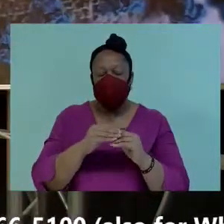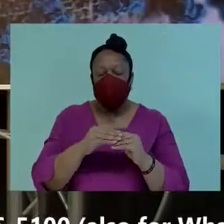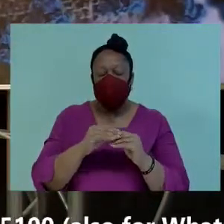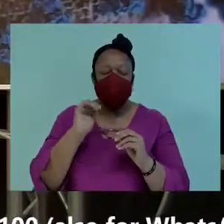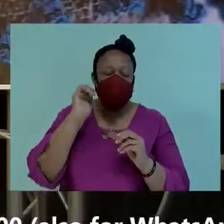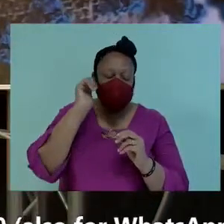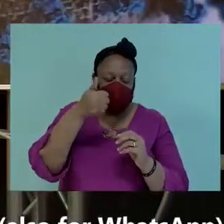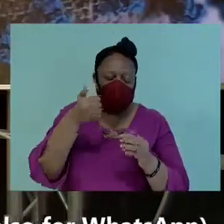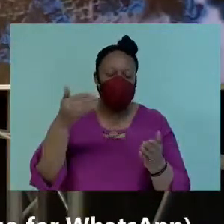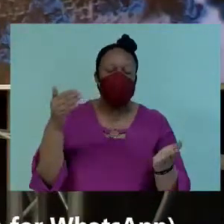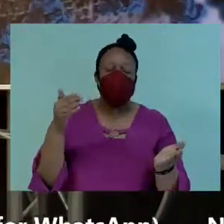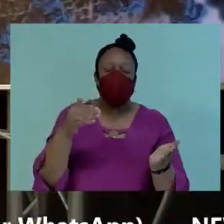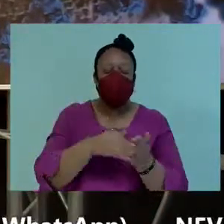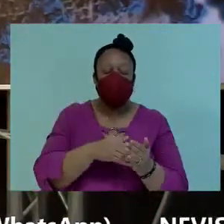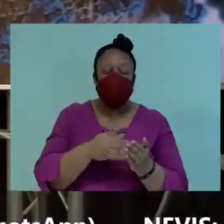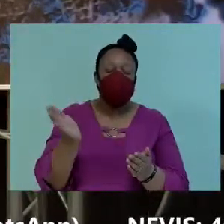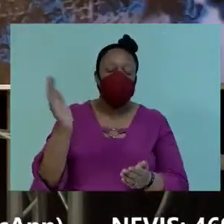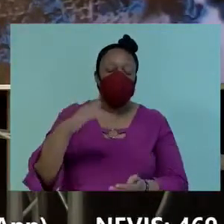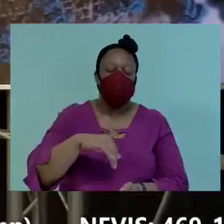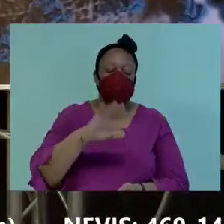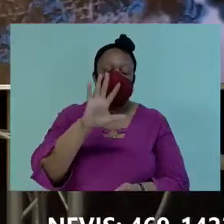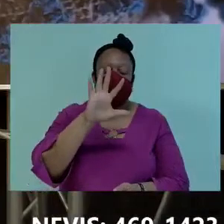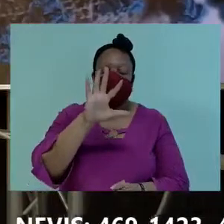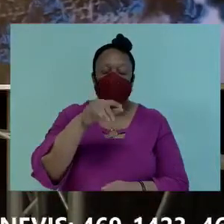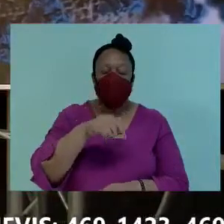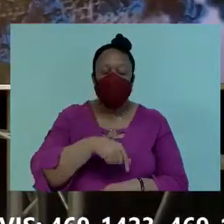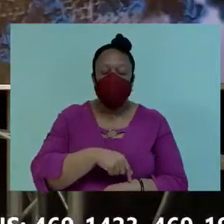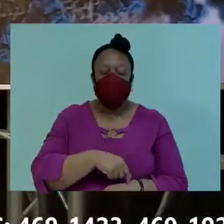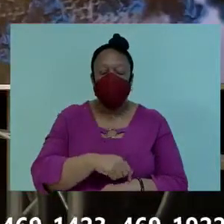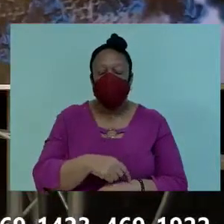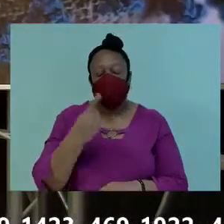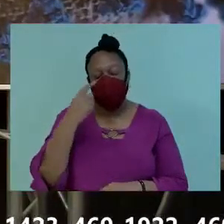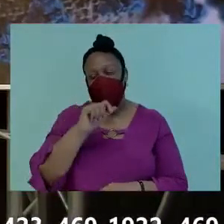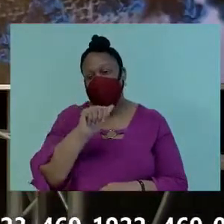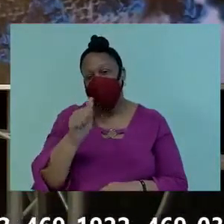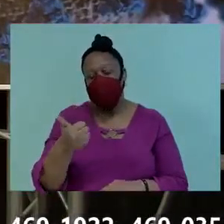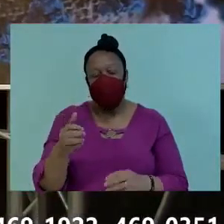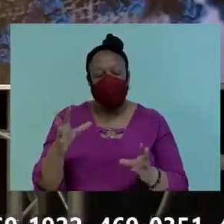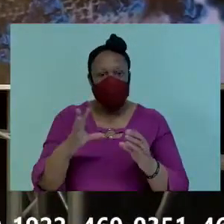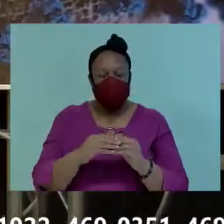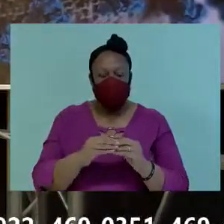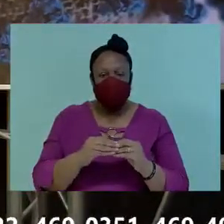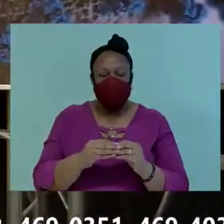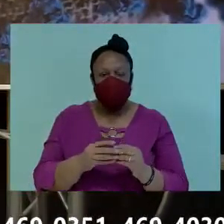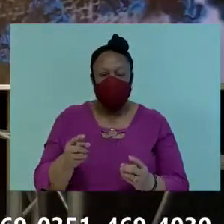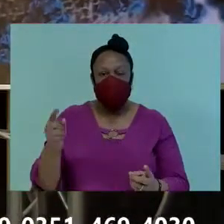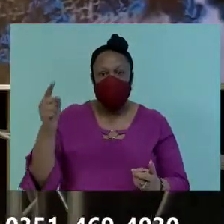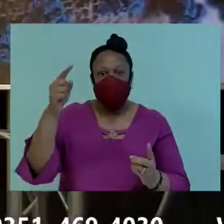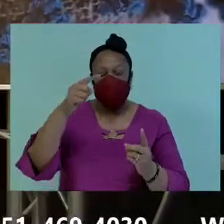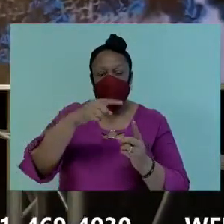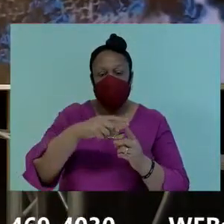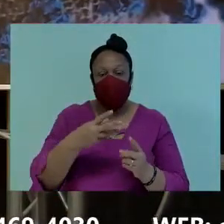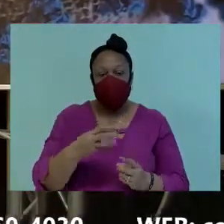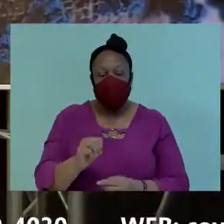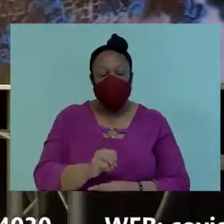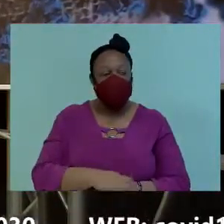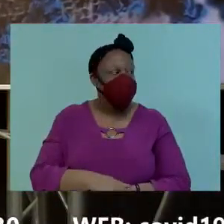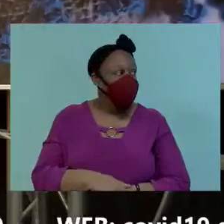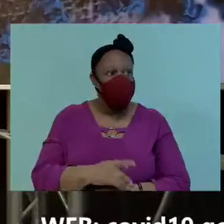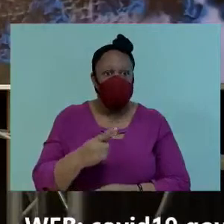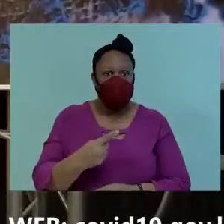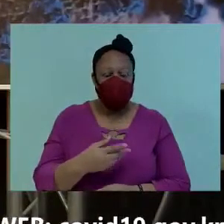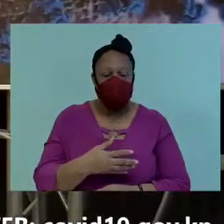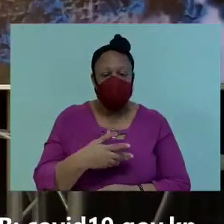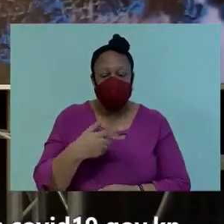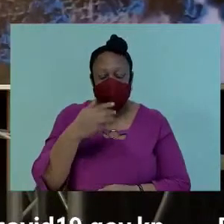Tomorrow we'll be back at 5 p.m. for another daily briefing. Until then, to use the words of